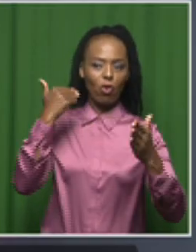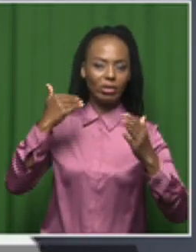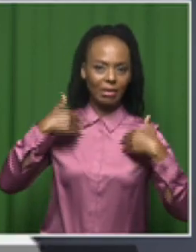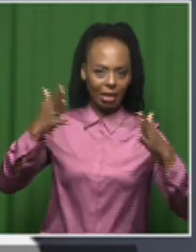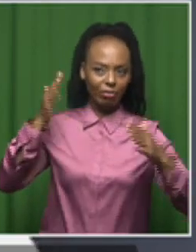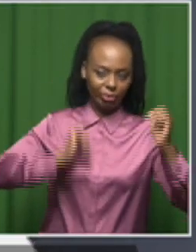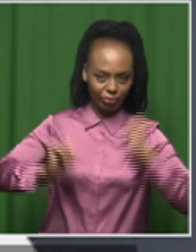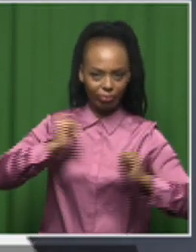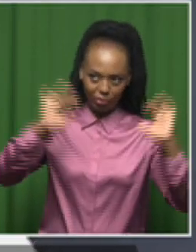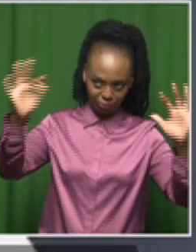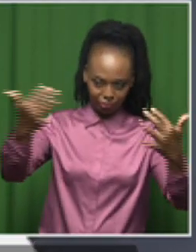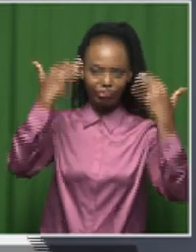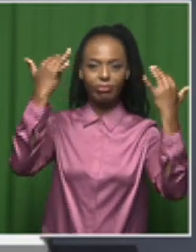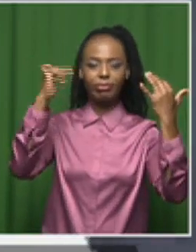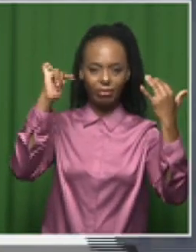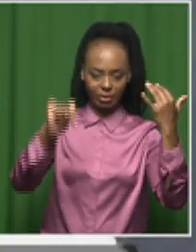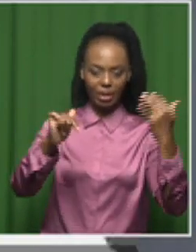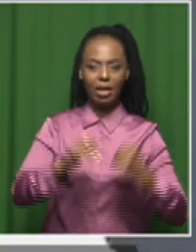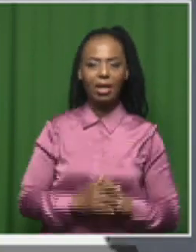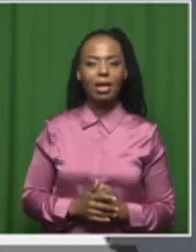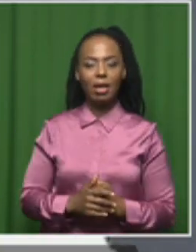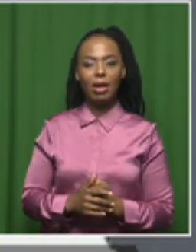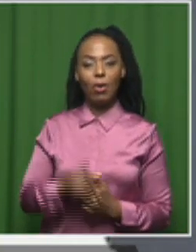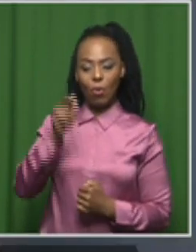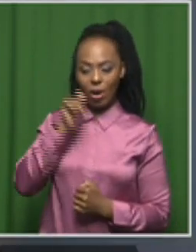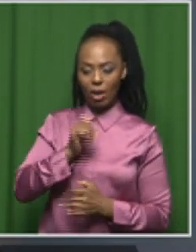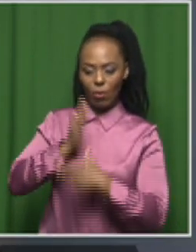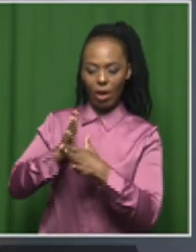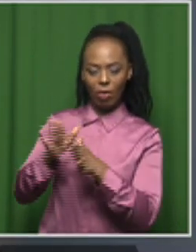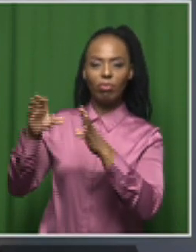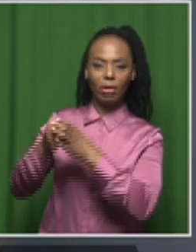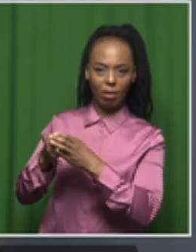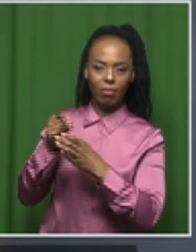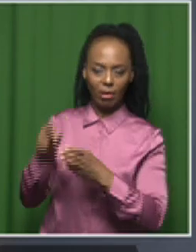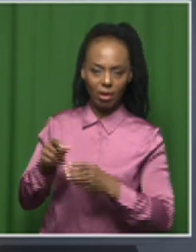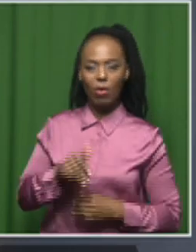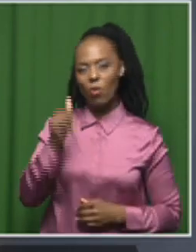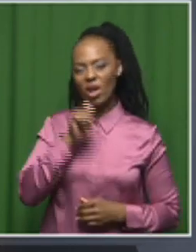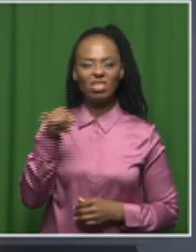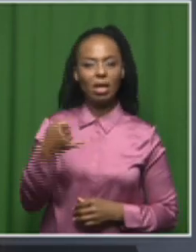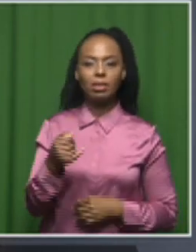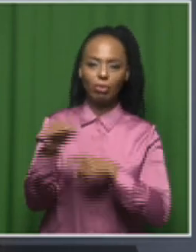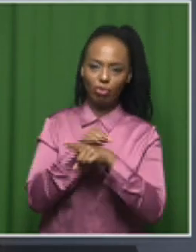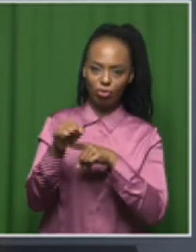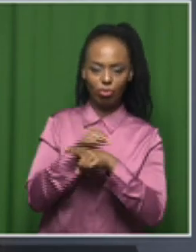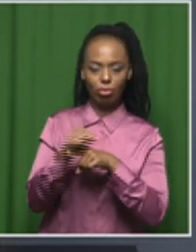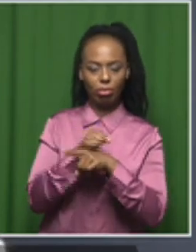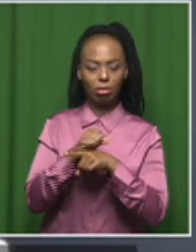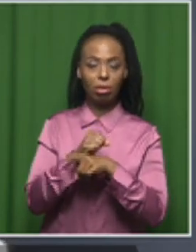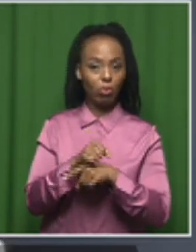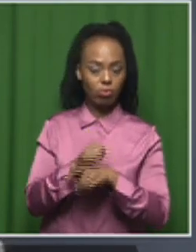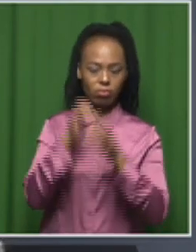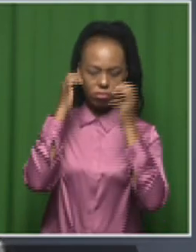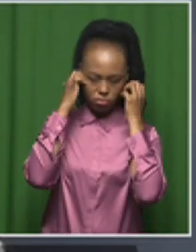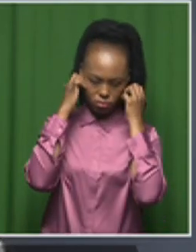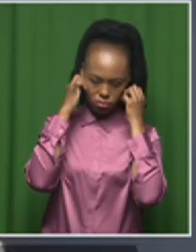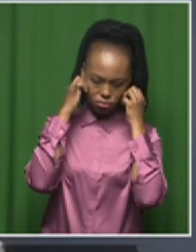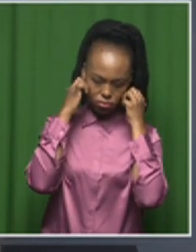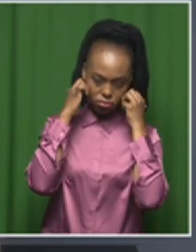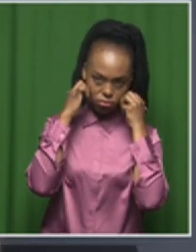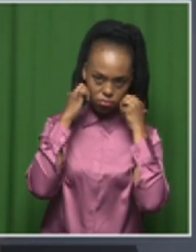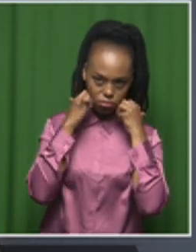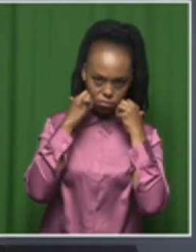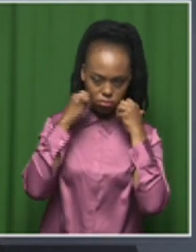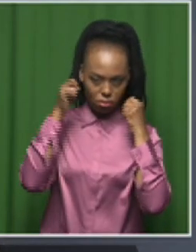actors, and when we're not on stage. And so it's been a very intense rehearsal period